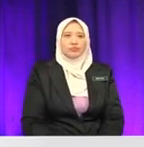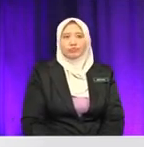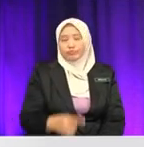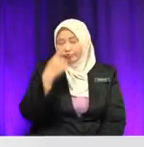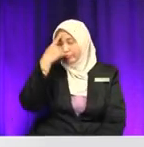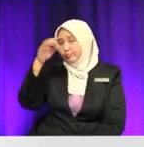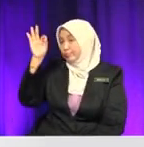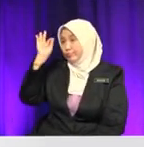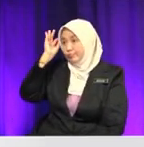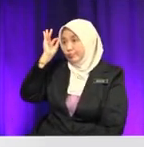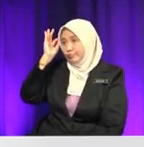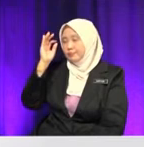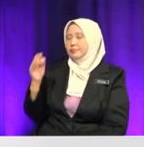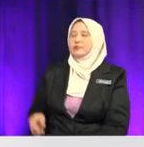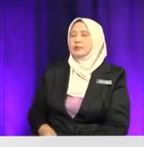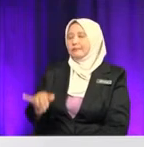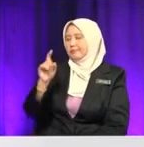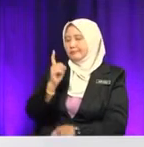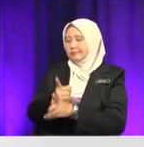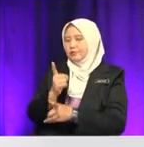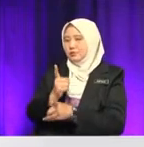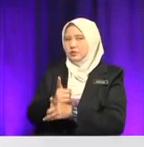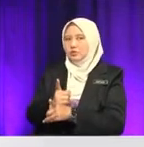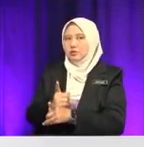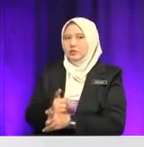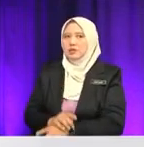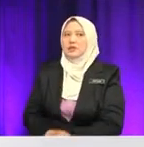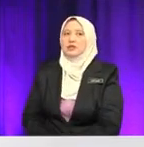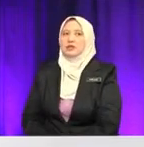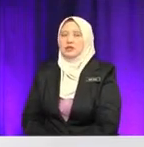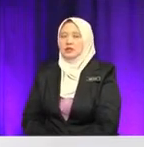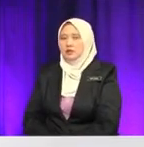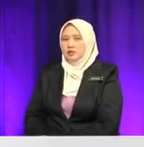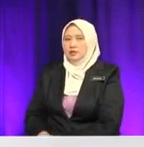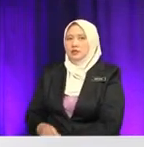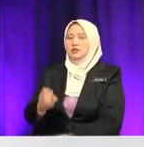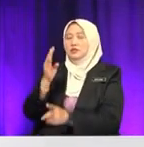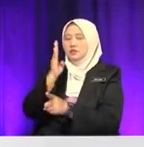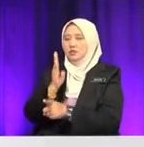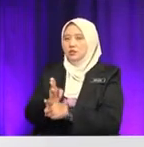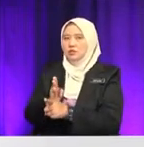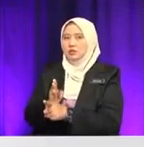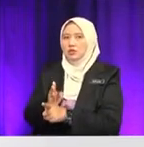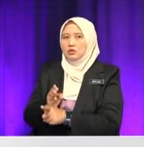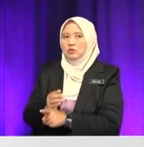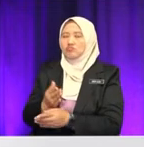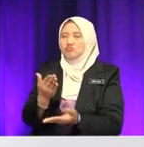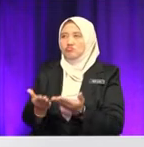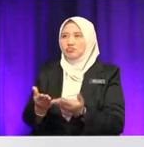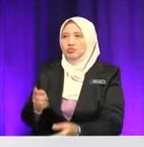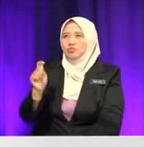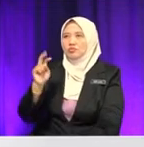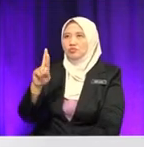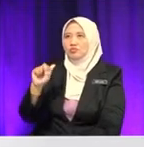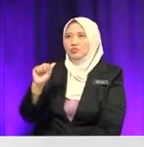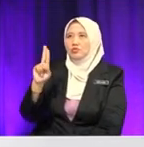Wow, you are on point, Ideal. I absolutely agree with you. As I see it, causes trauma also